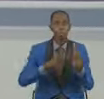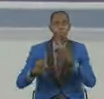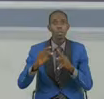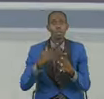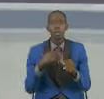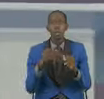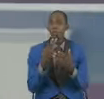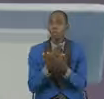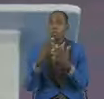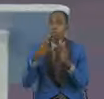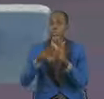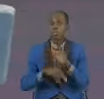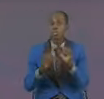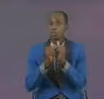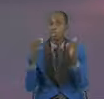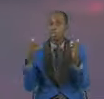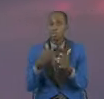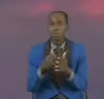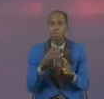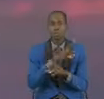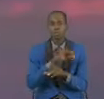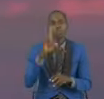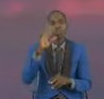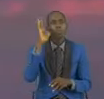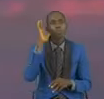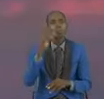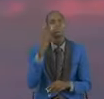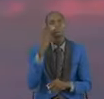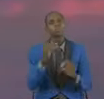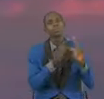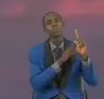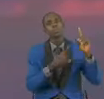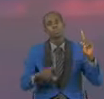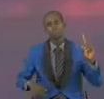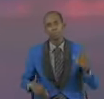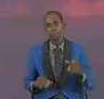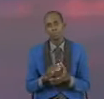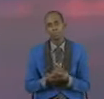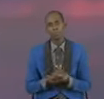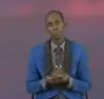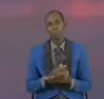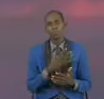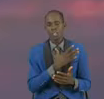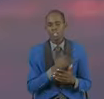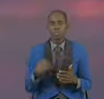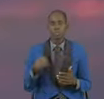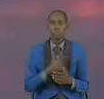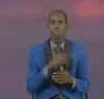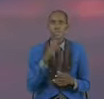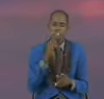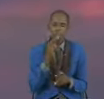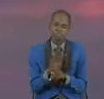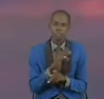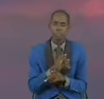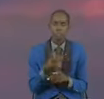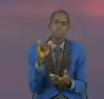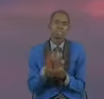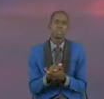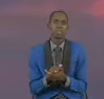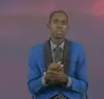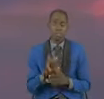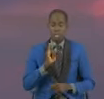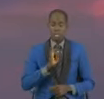man shall see the Lord. And we're sustaining that. I'm sustaining